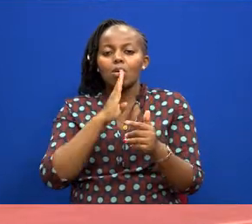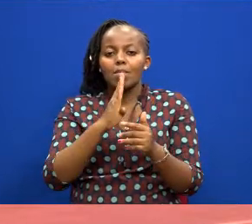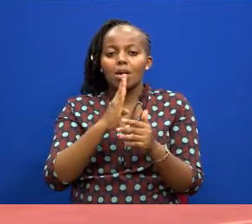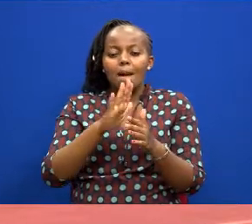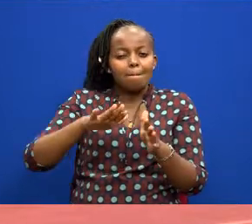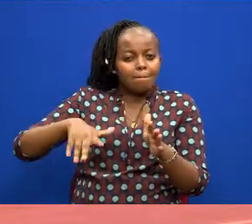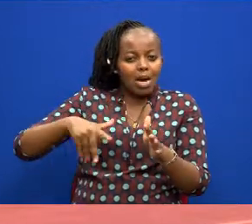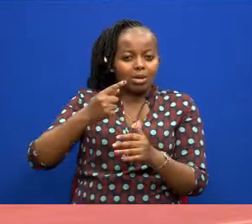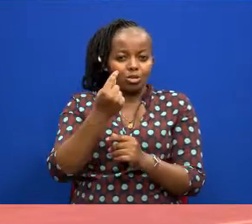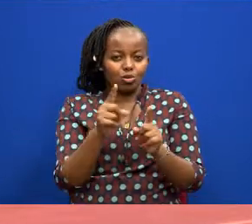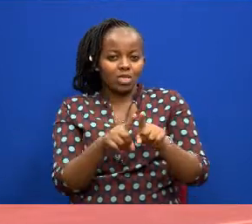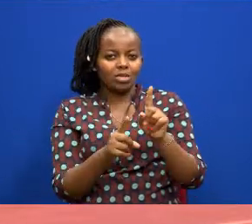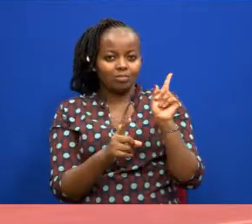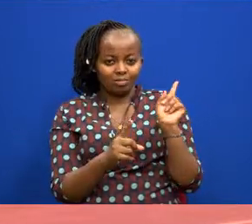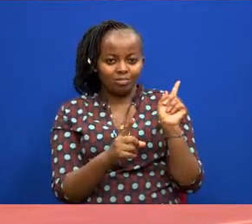the back,